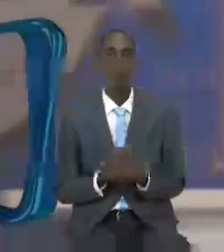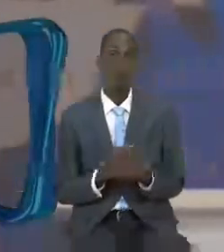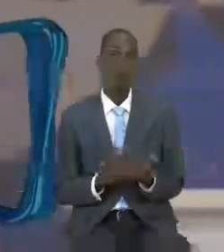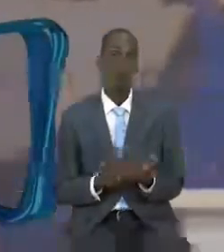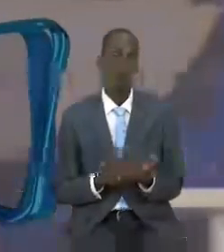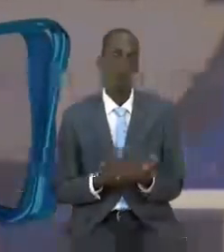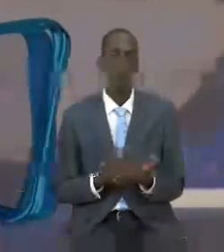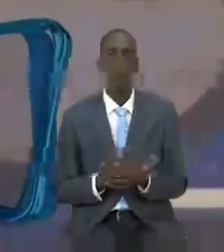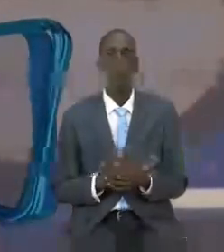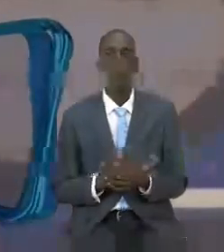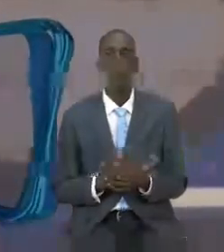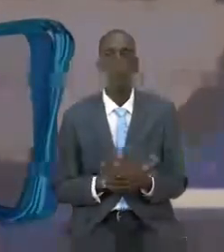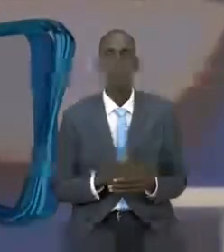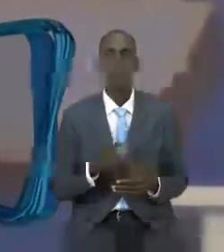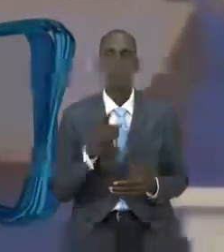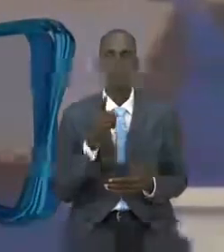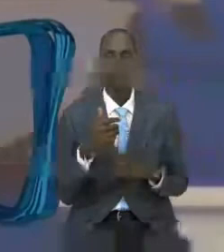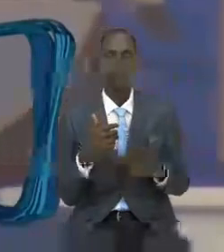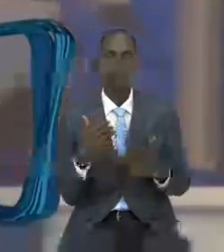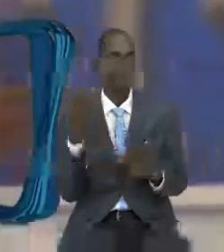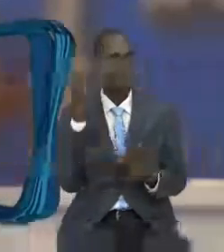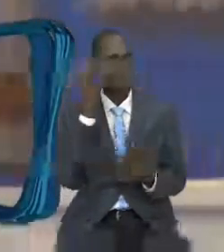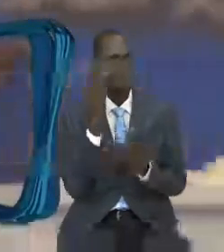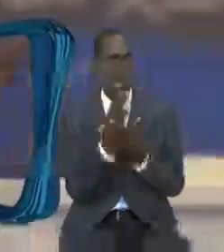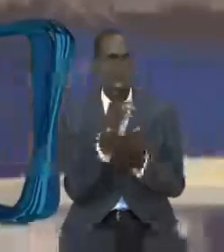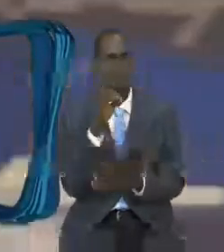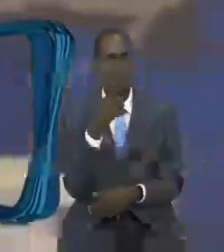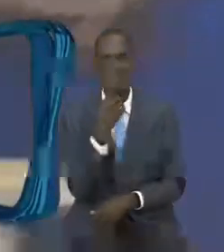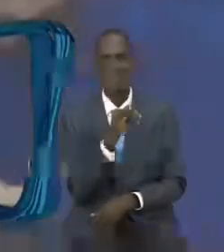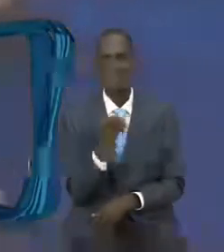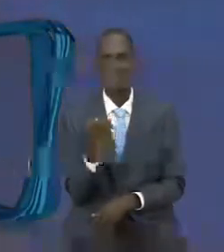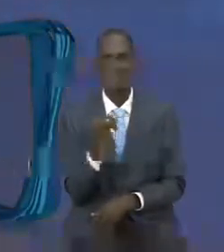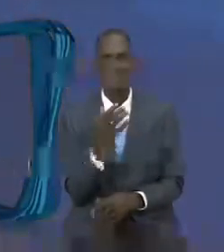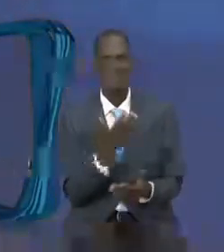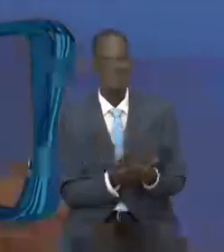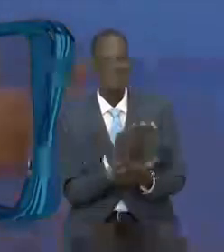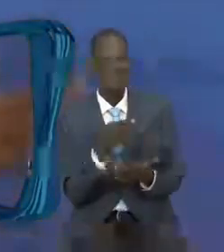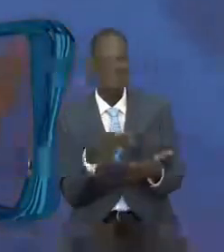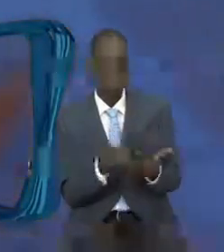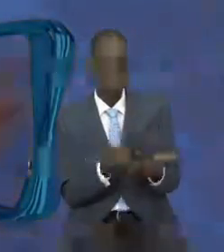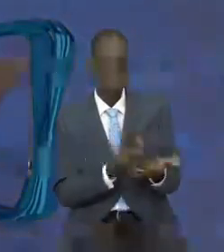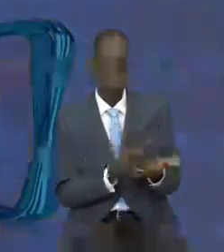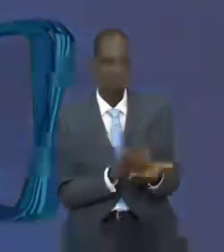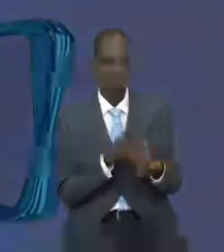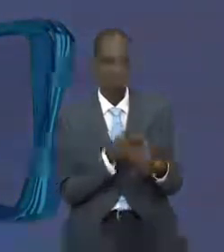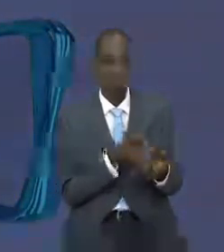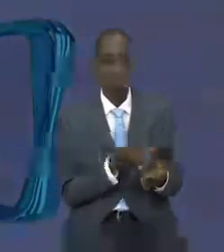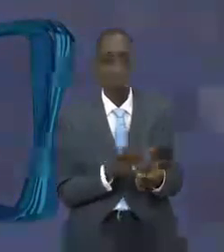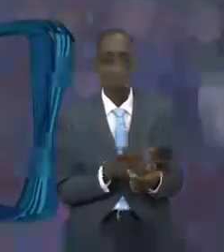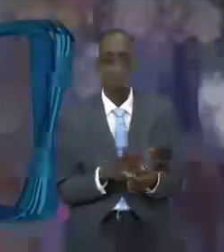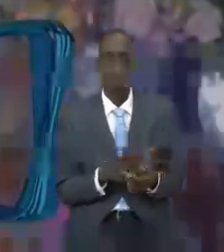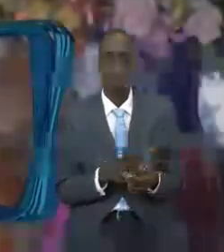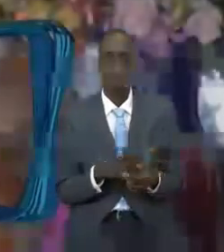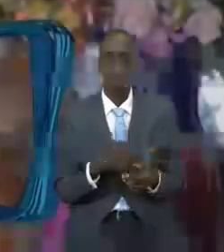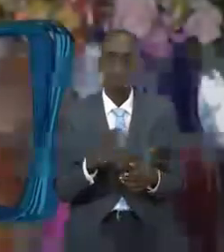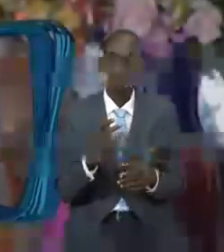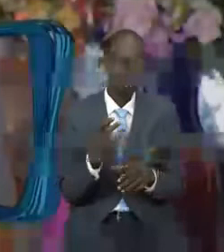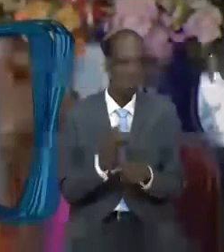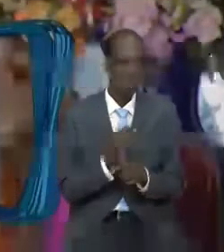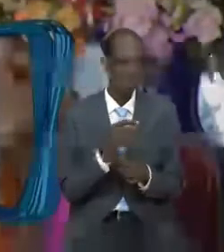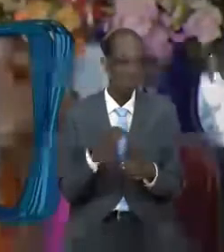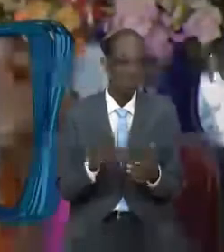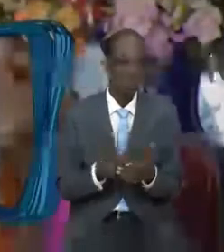Sometimes you have somebody saying, buy this medicine, get this all around,